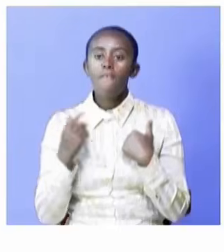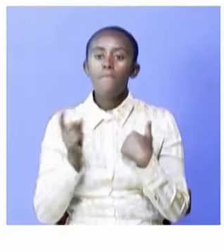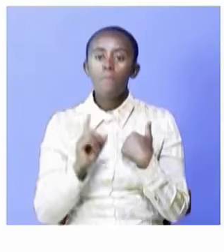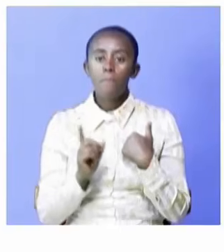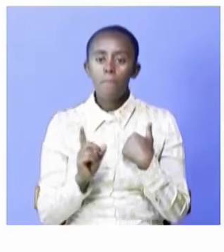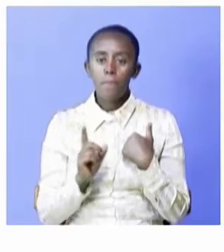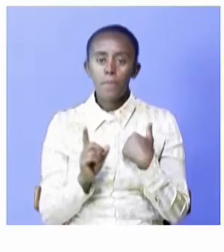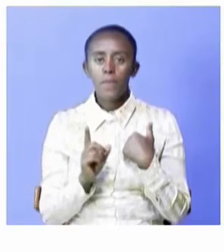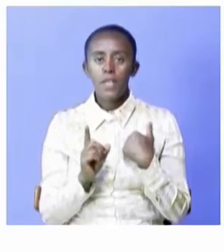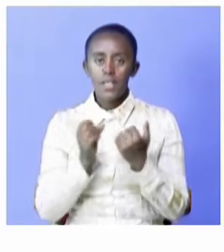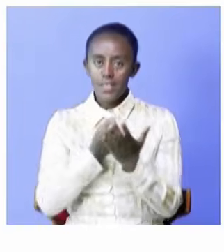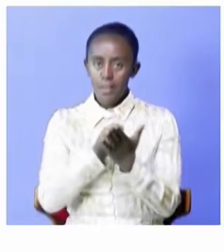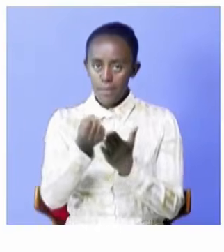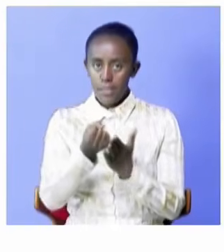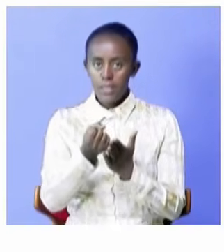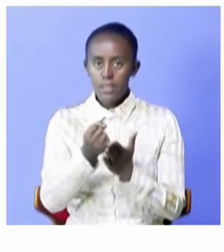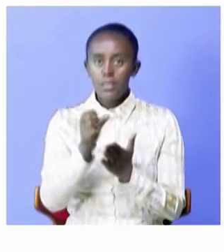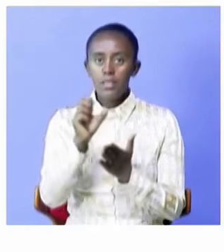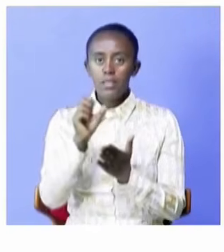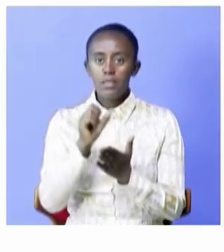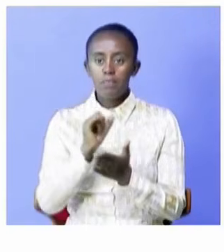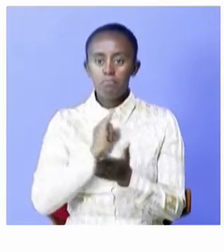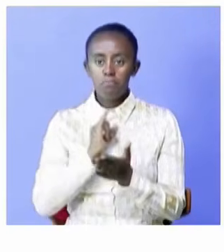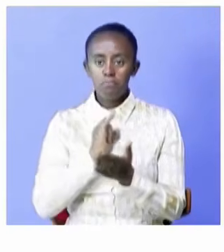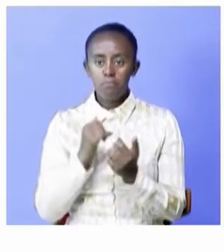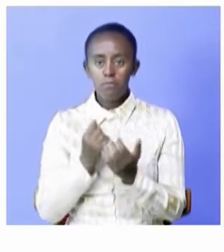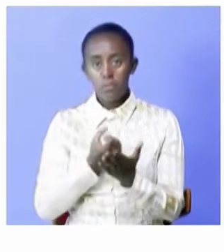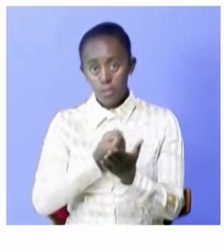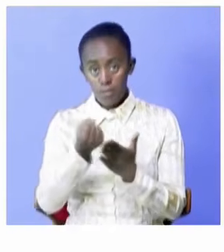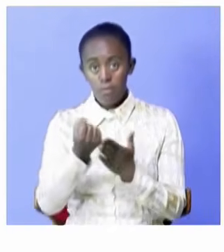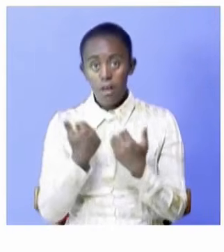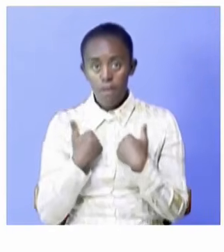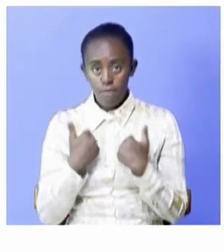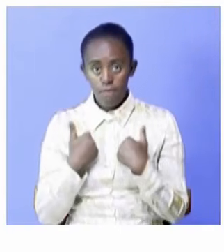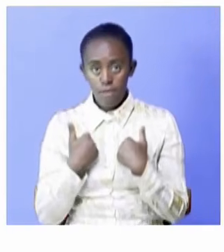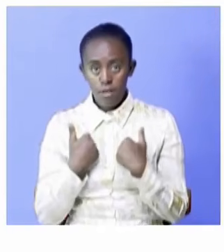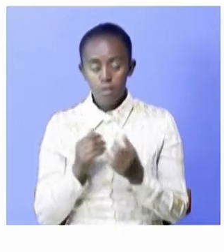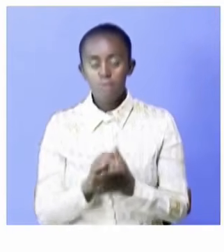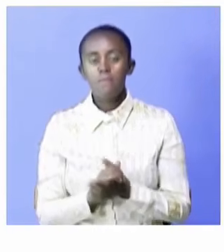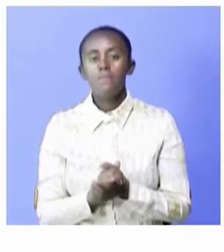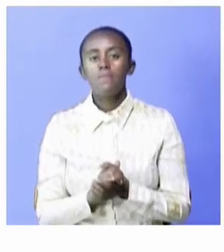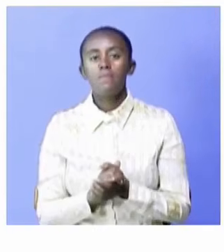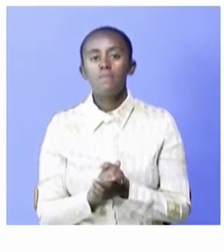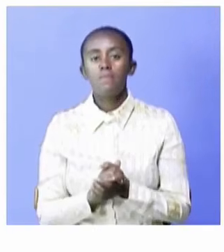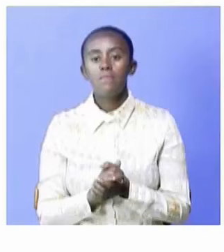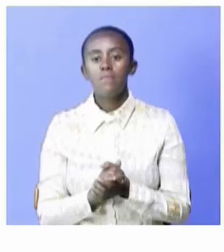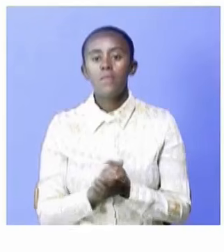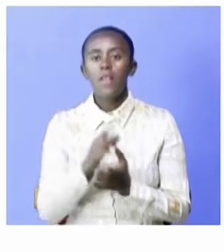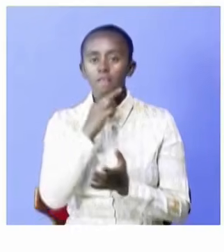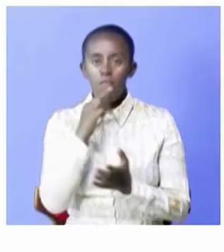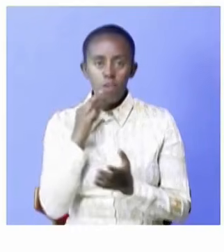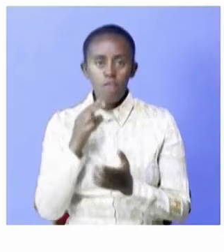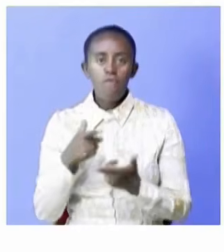our subject. We have our subject, we have our